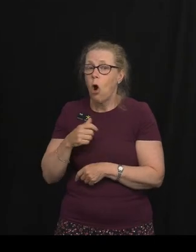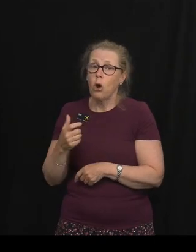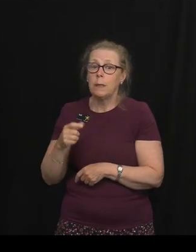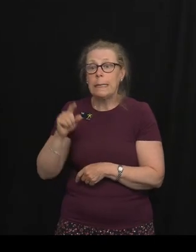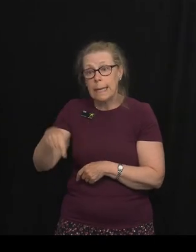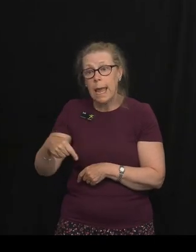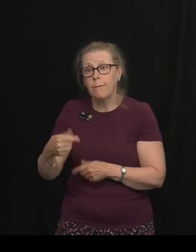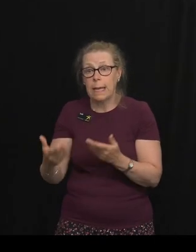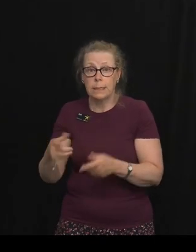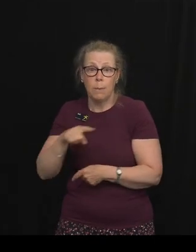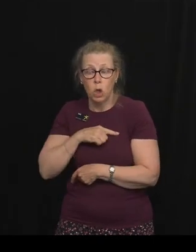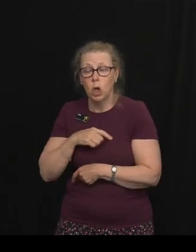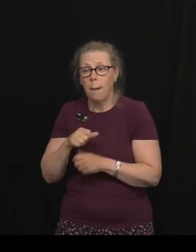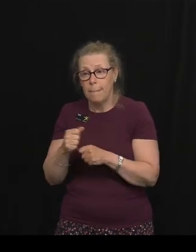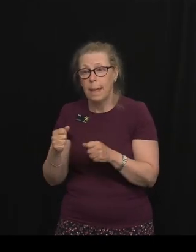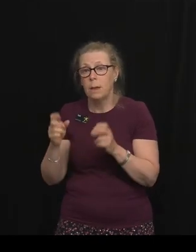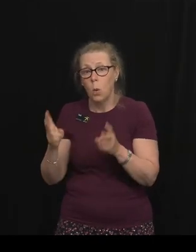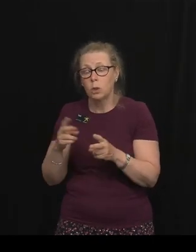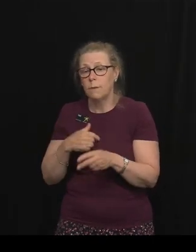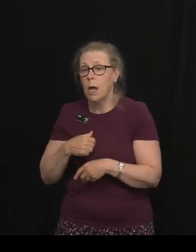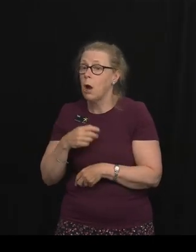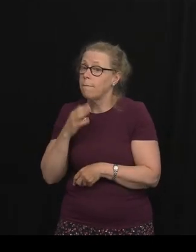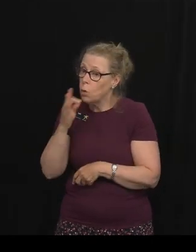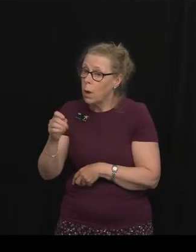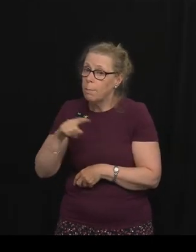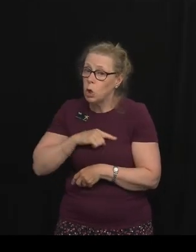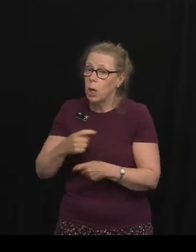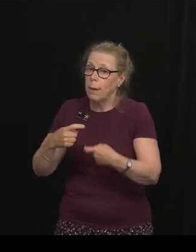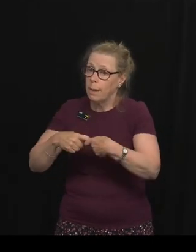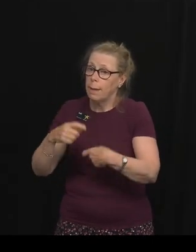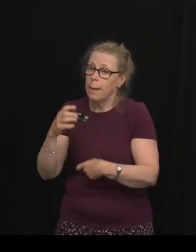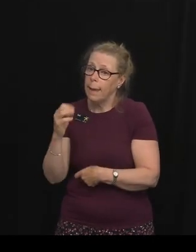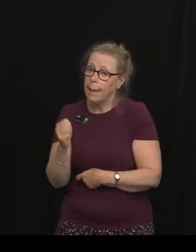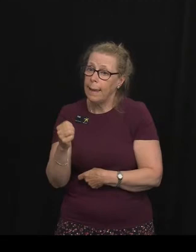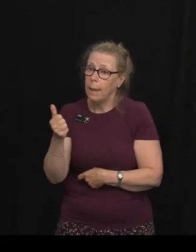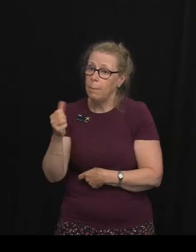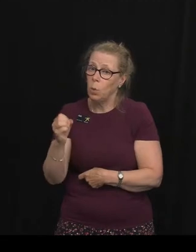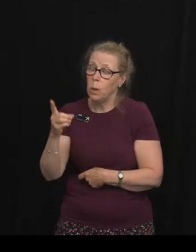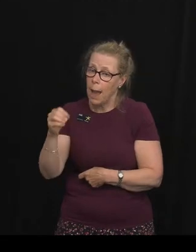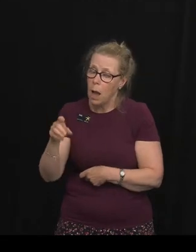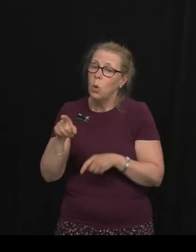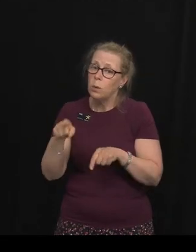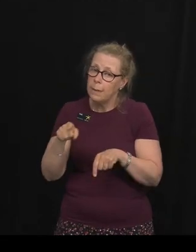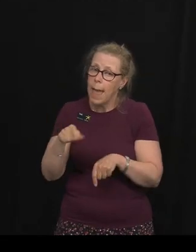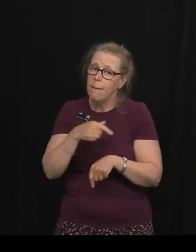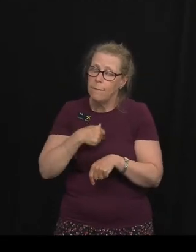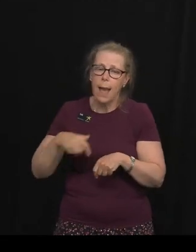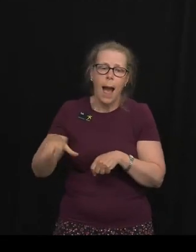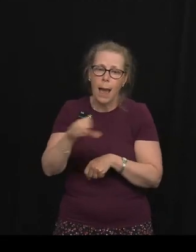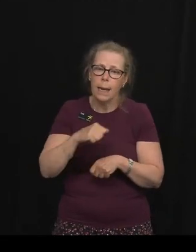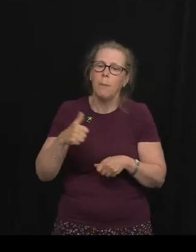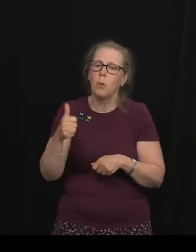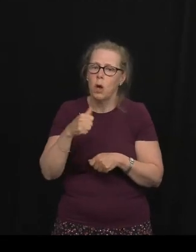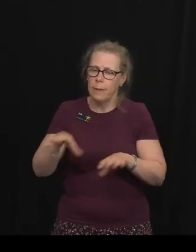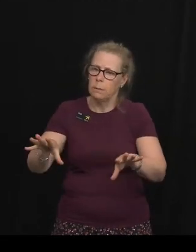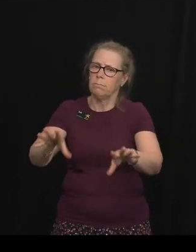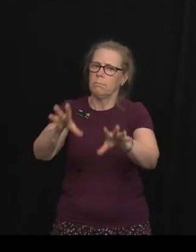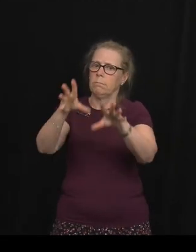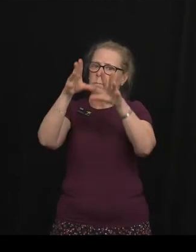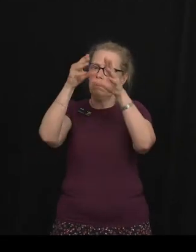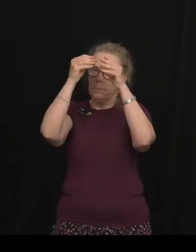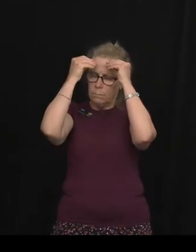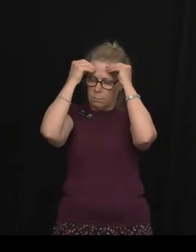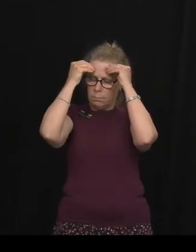especially we asked you about what happened around Ebola. And that is maybe one lesson that we should all learn. There are very few